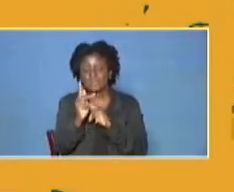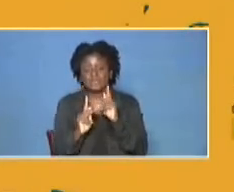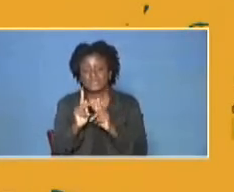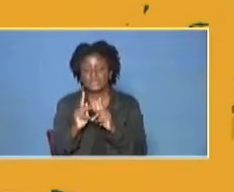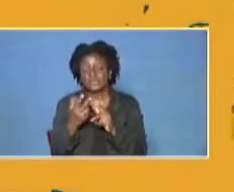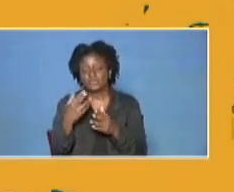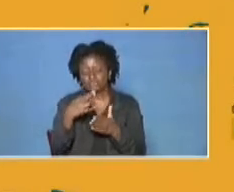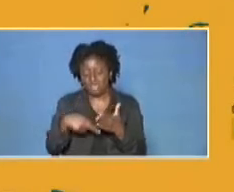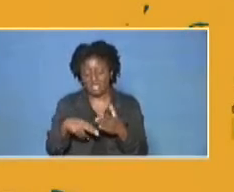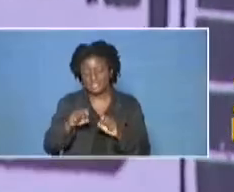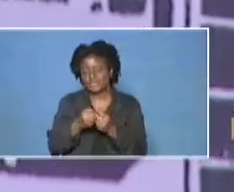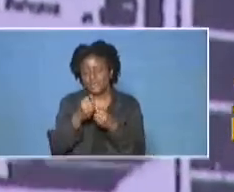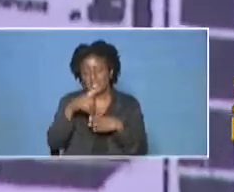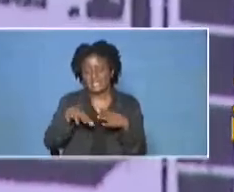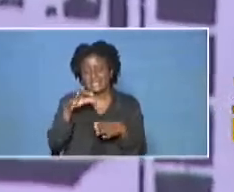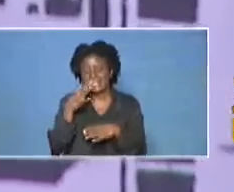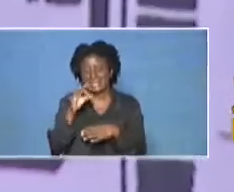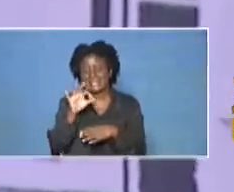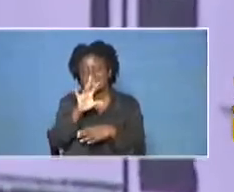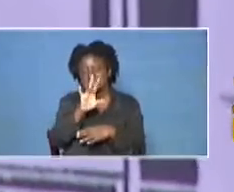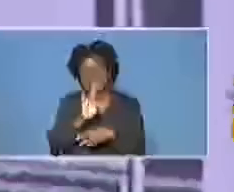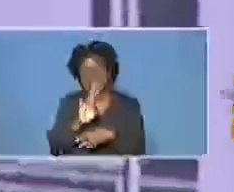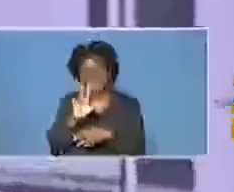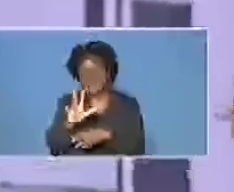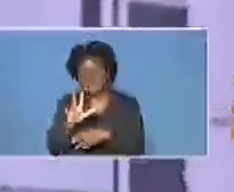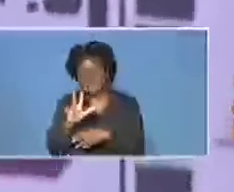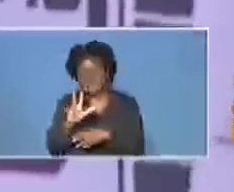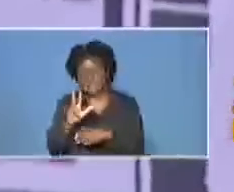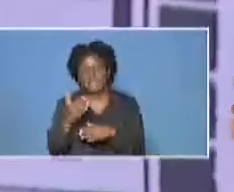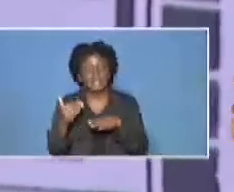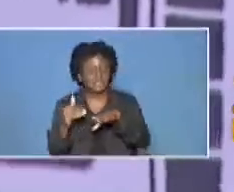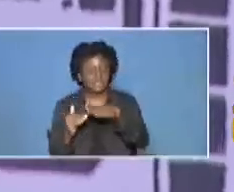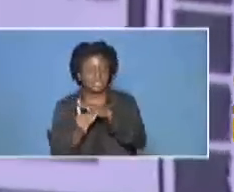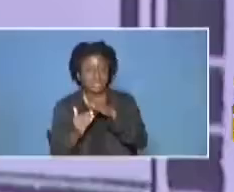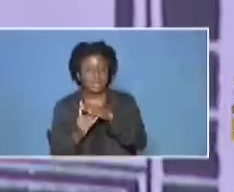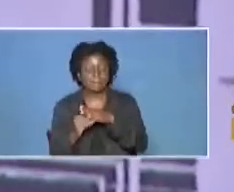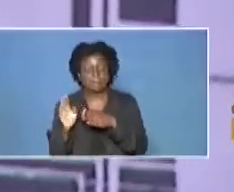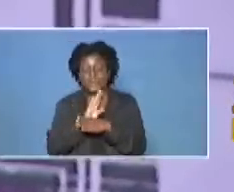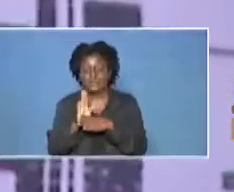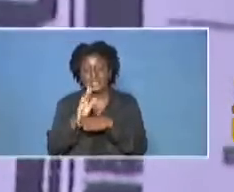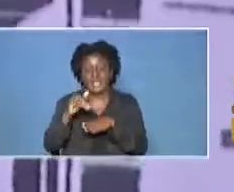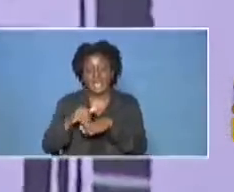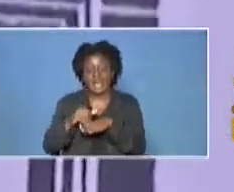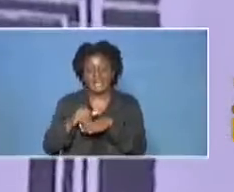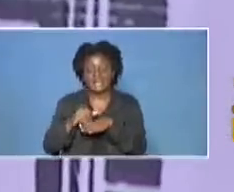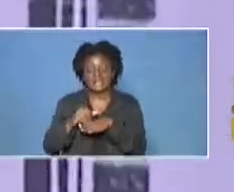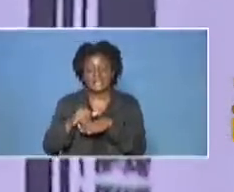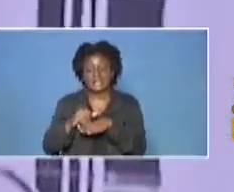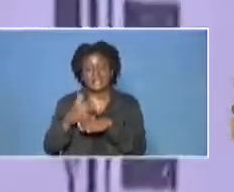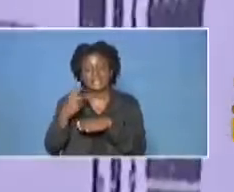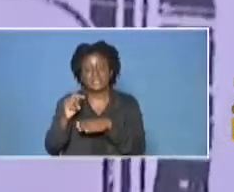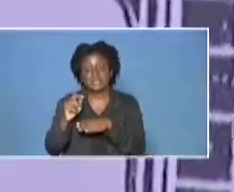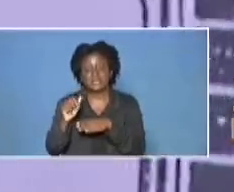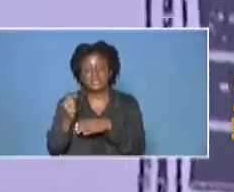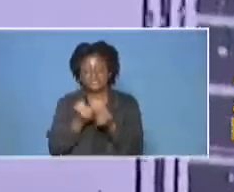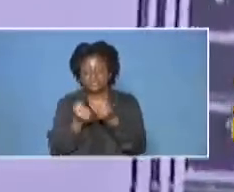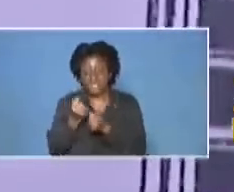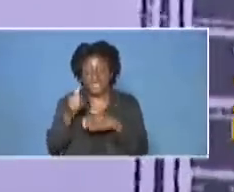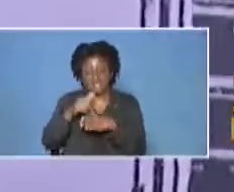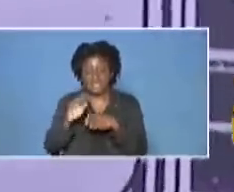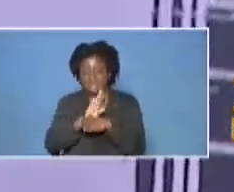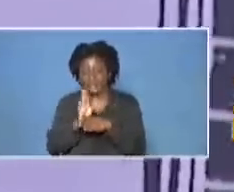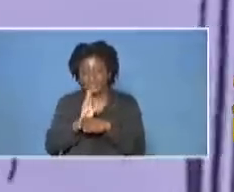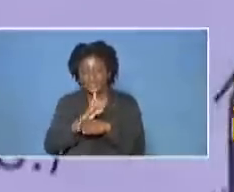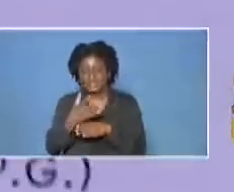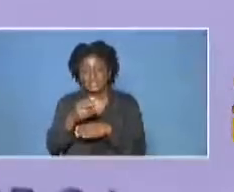1973. In 1973, the top movie at the Prince Charles Drive-In was The Frogs, and at the Carmichael Drive-In,